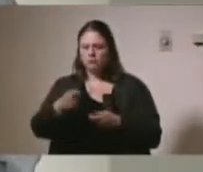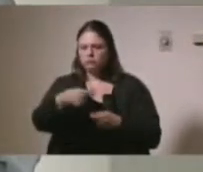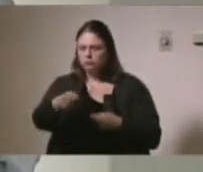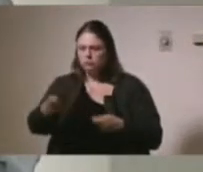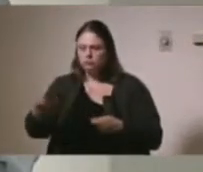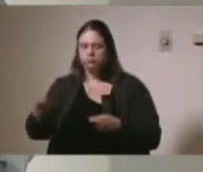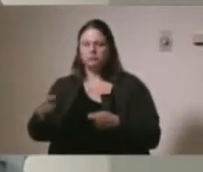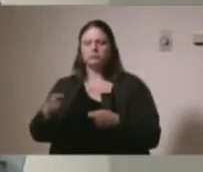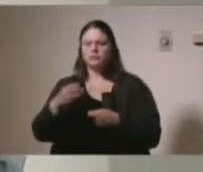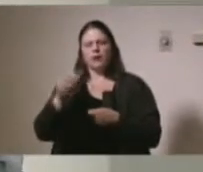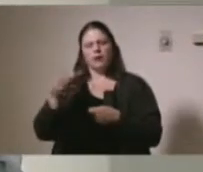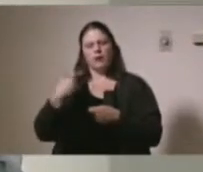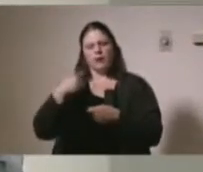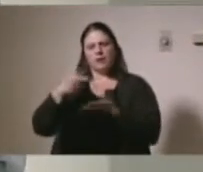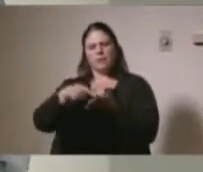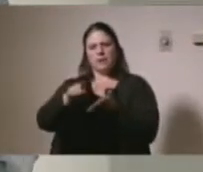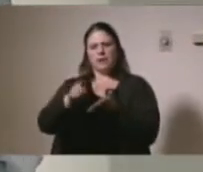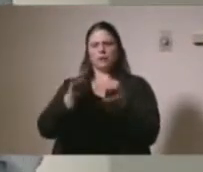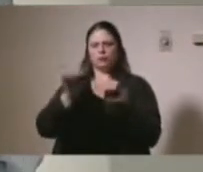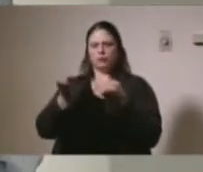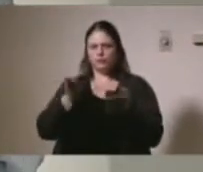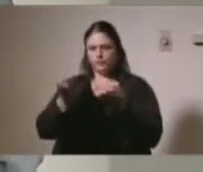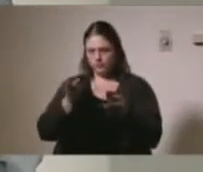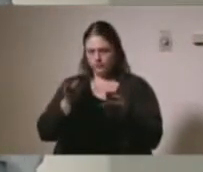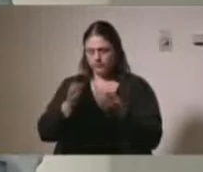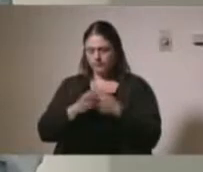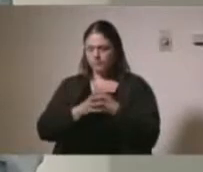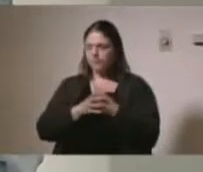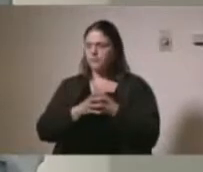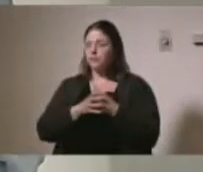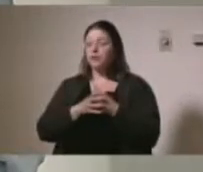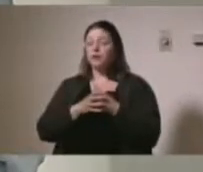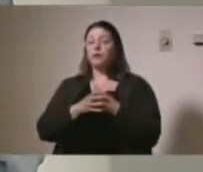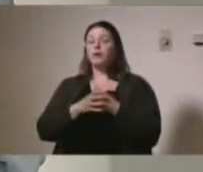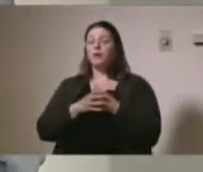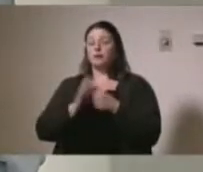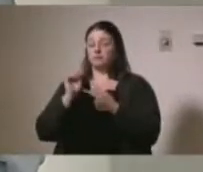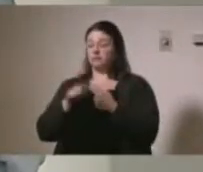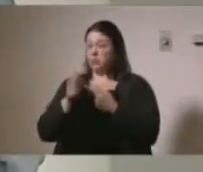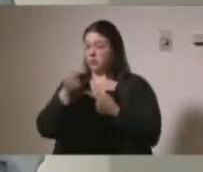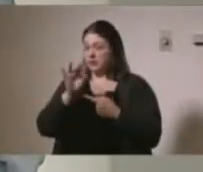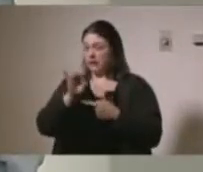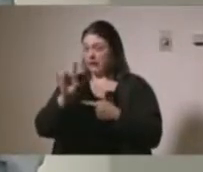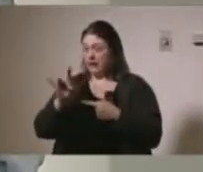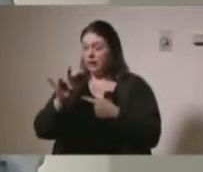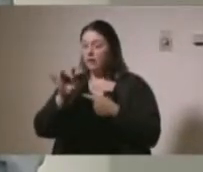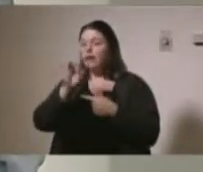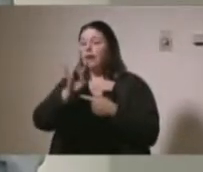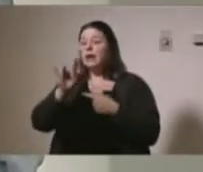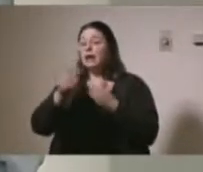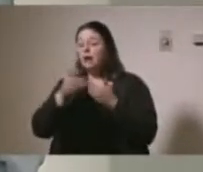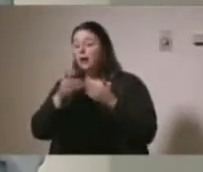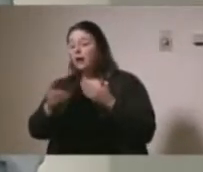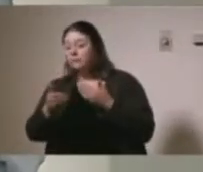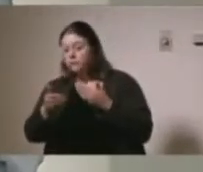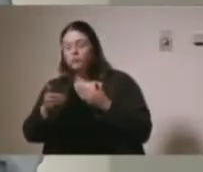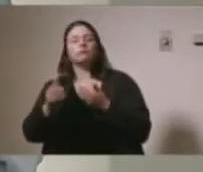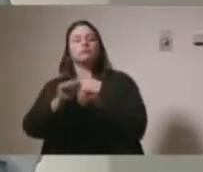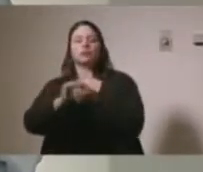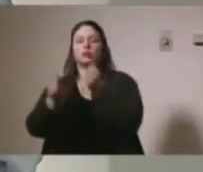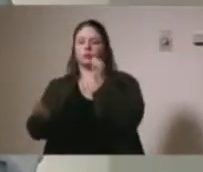pay services. In 1988, the Italian Postal Service was